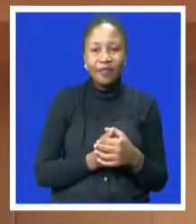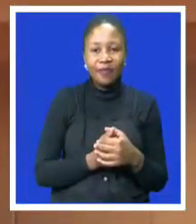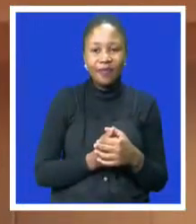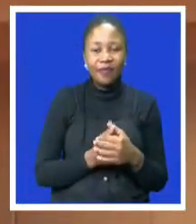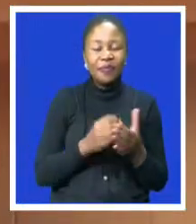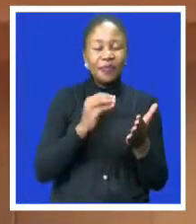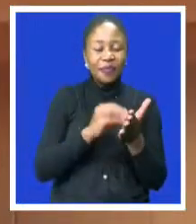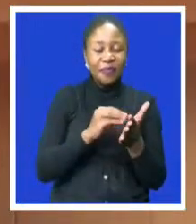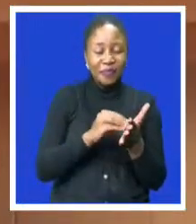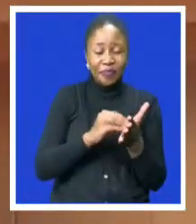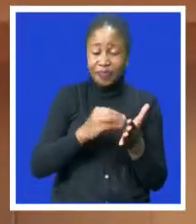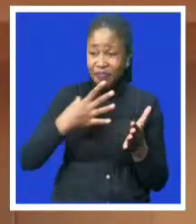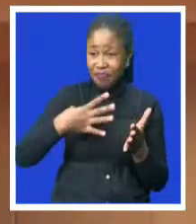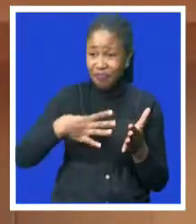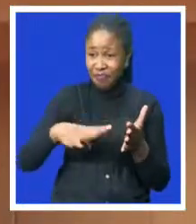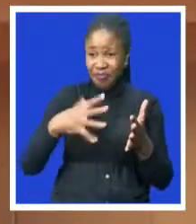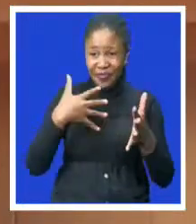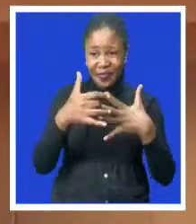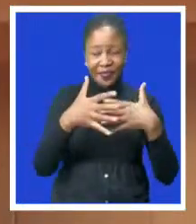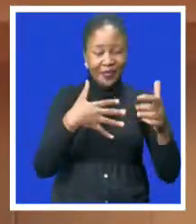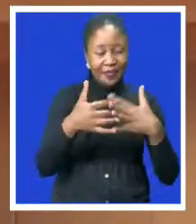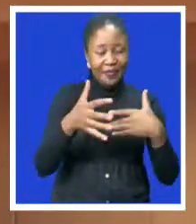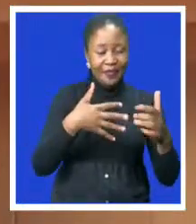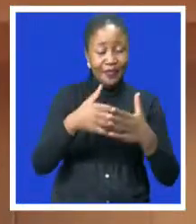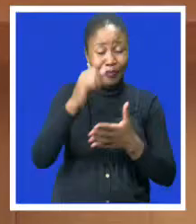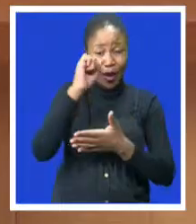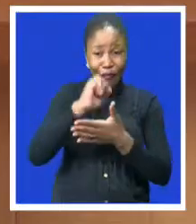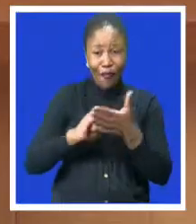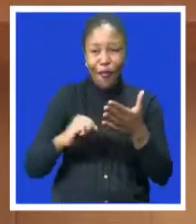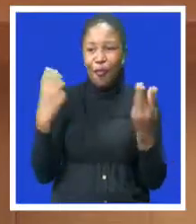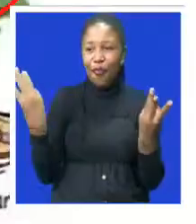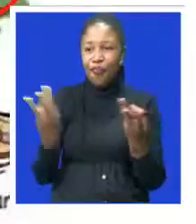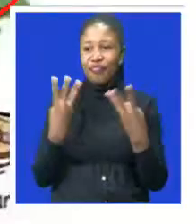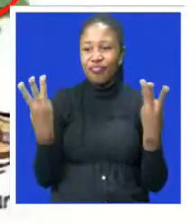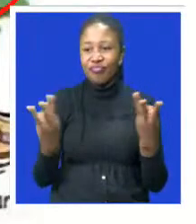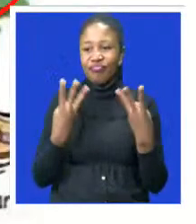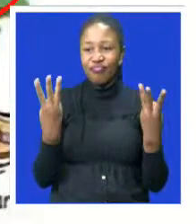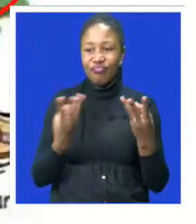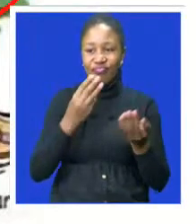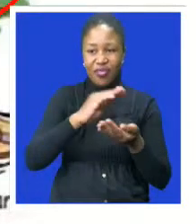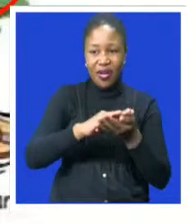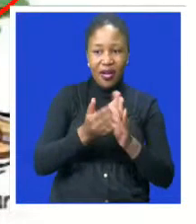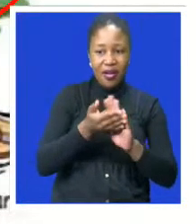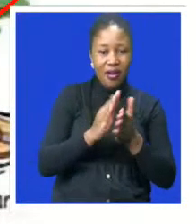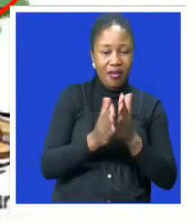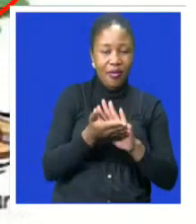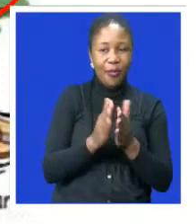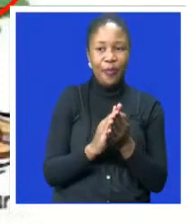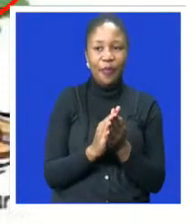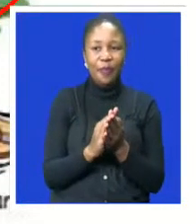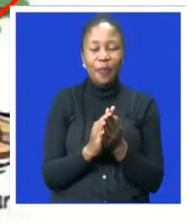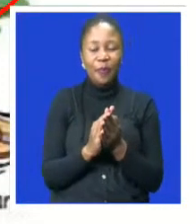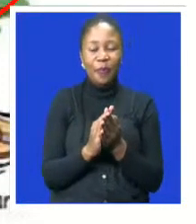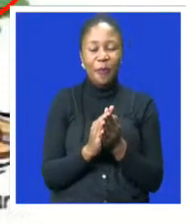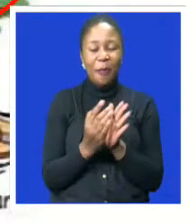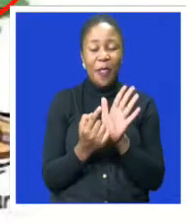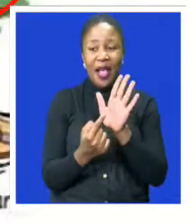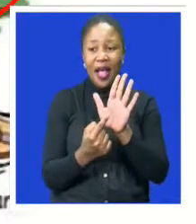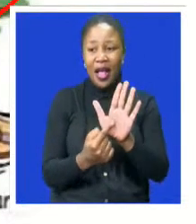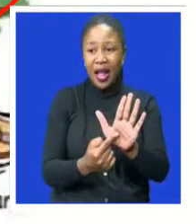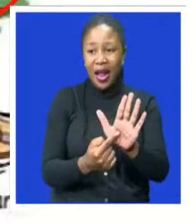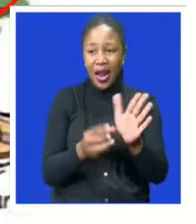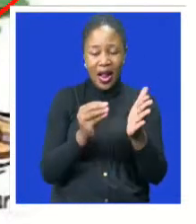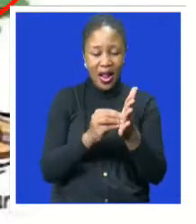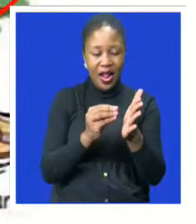other things that are made by people. We have a ball. A ball is made